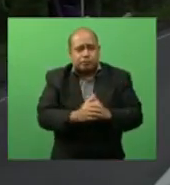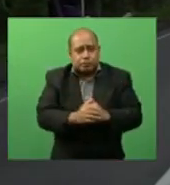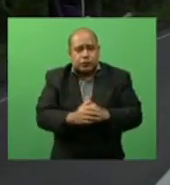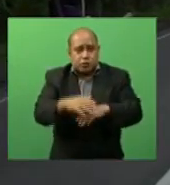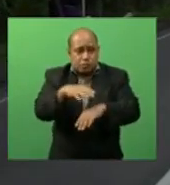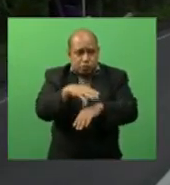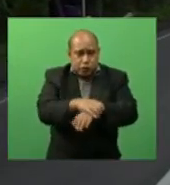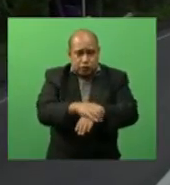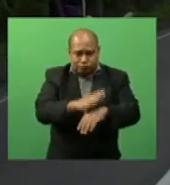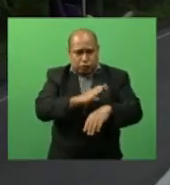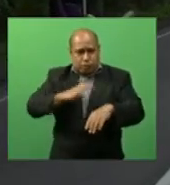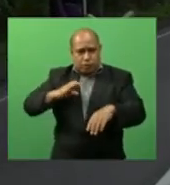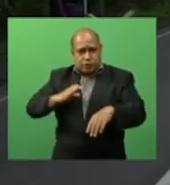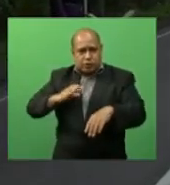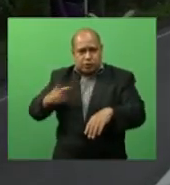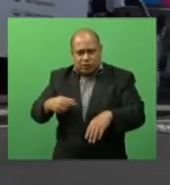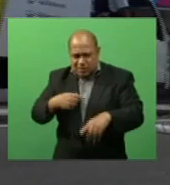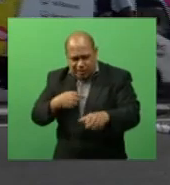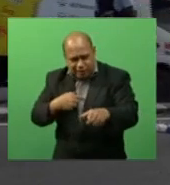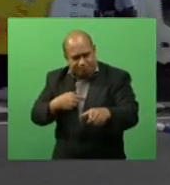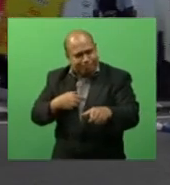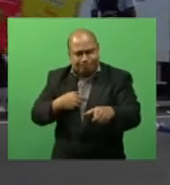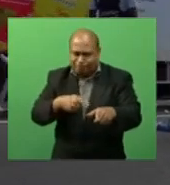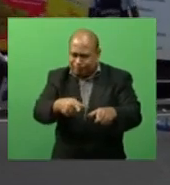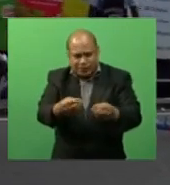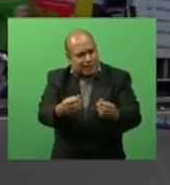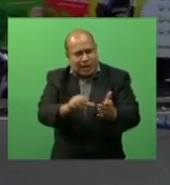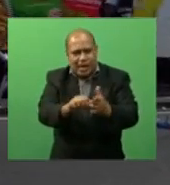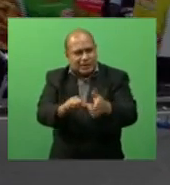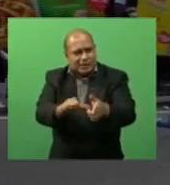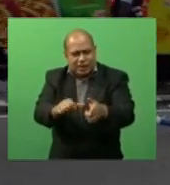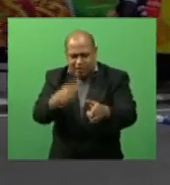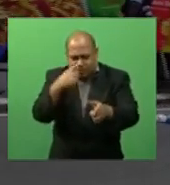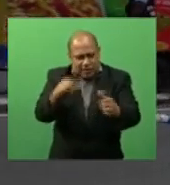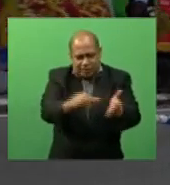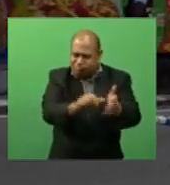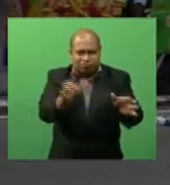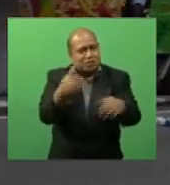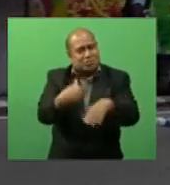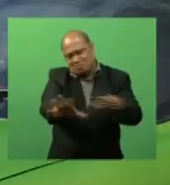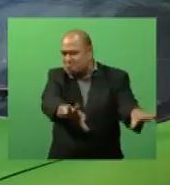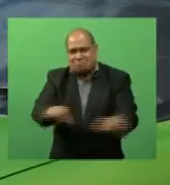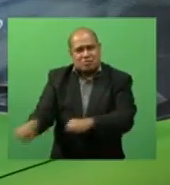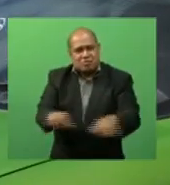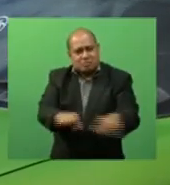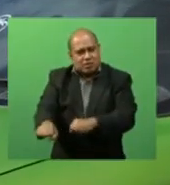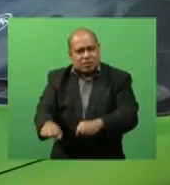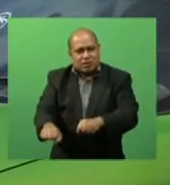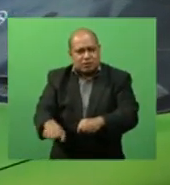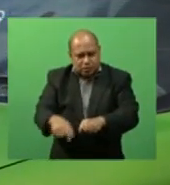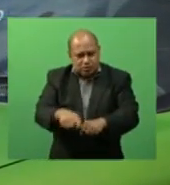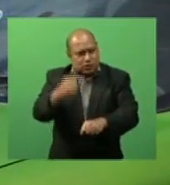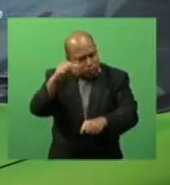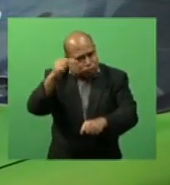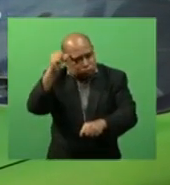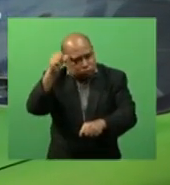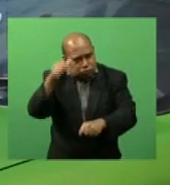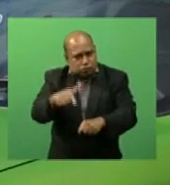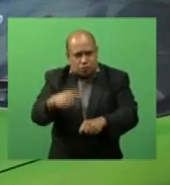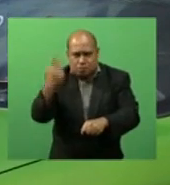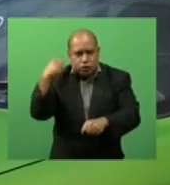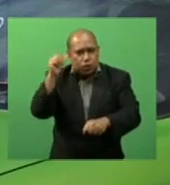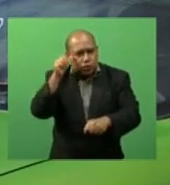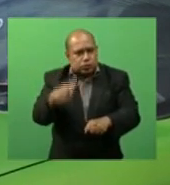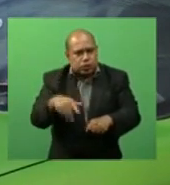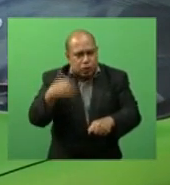see young children taken into custody, and parents and guardians need to know the whereabouts of their children at all